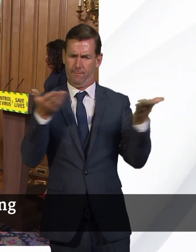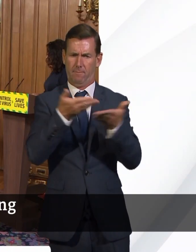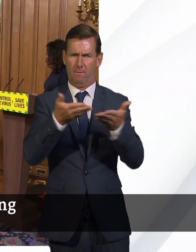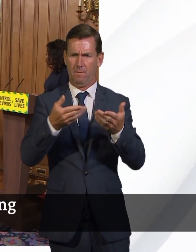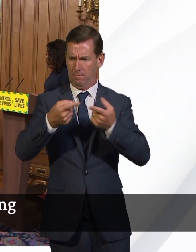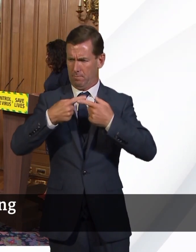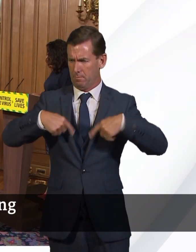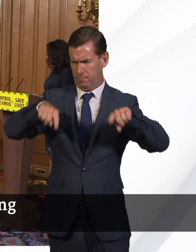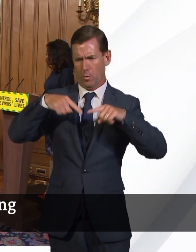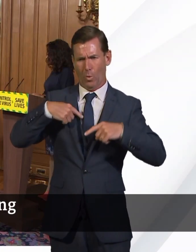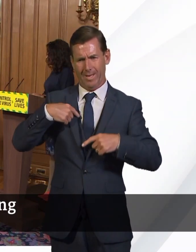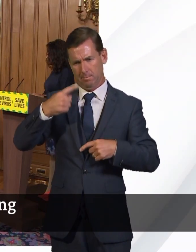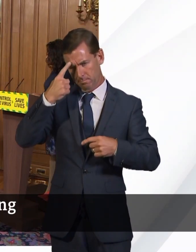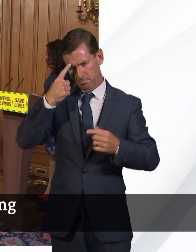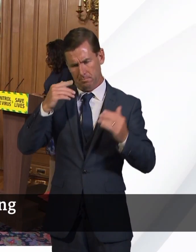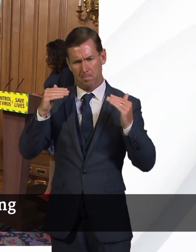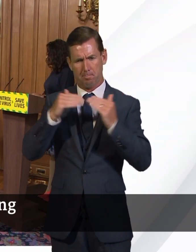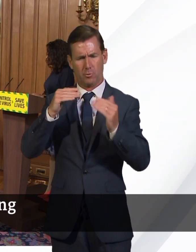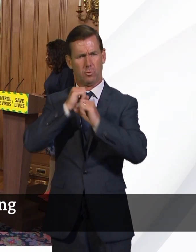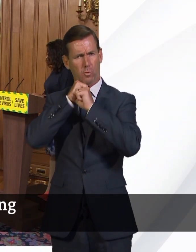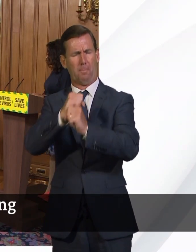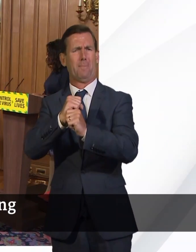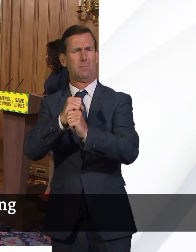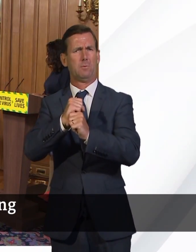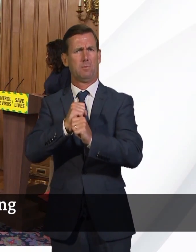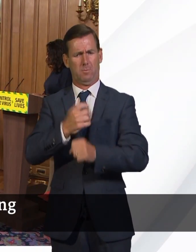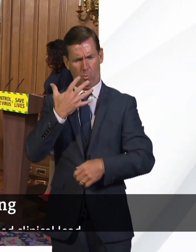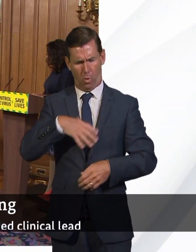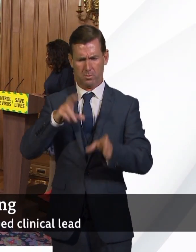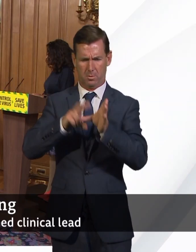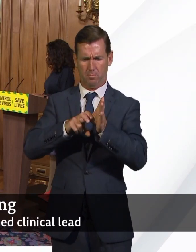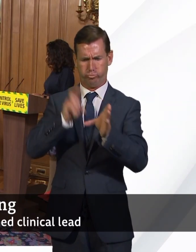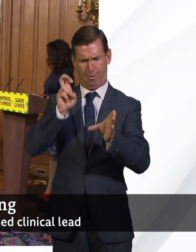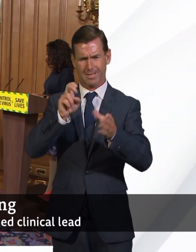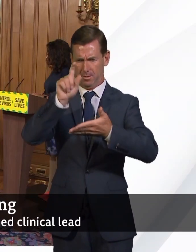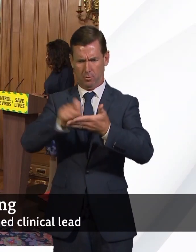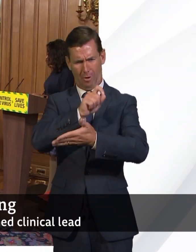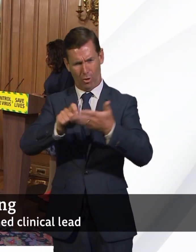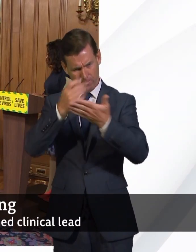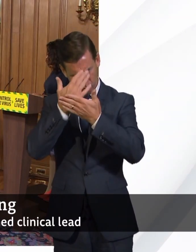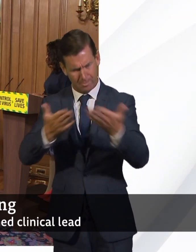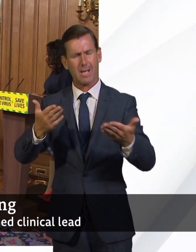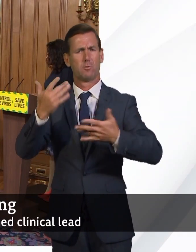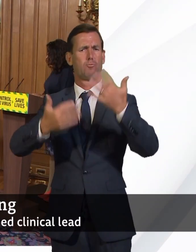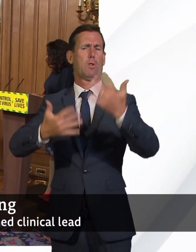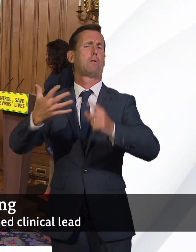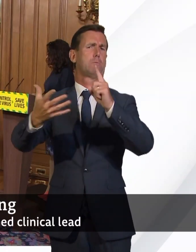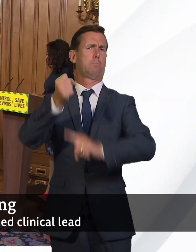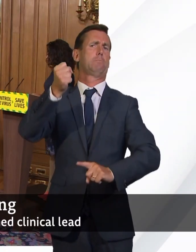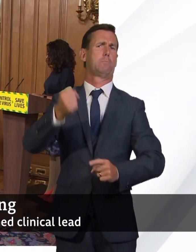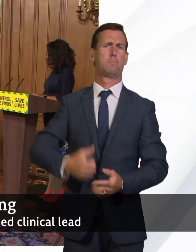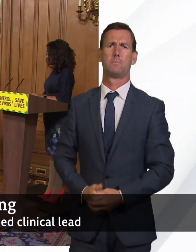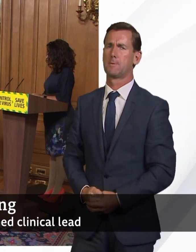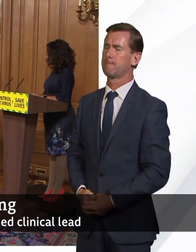the commitments that we've made in terms of delivering on the result of the referendum. Jenny, do you want to answer? Yes,